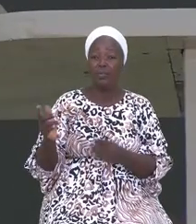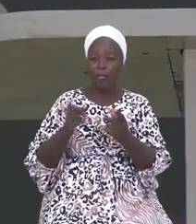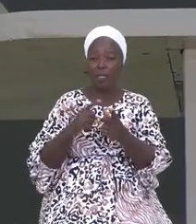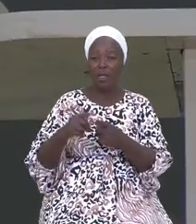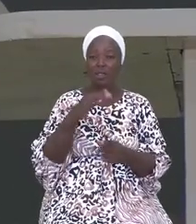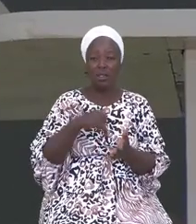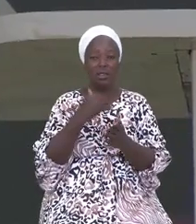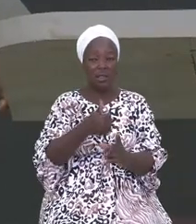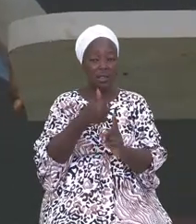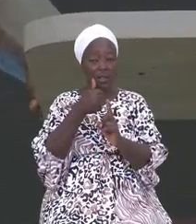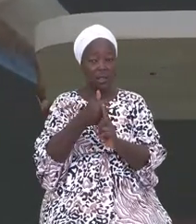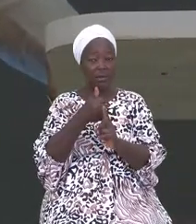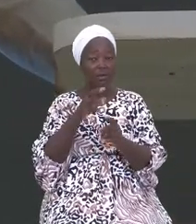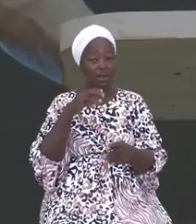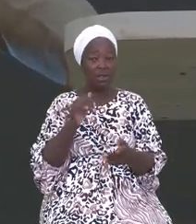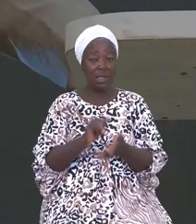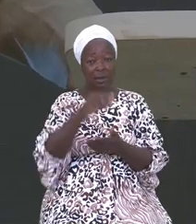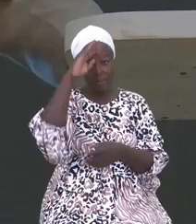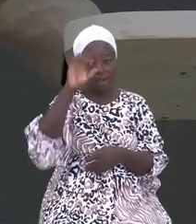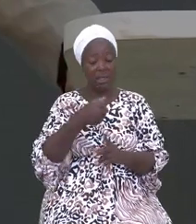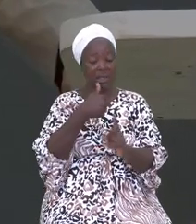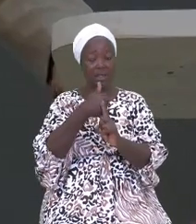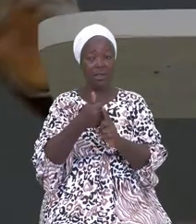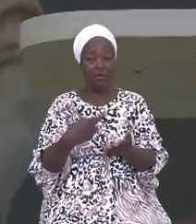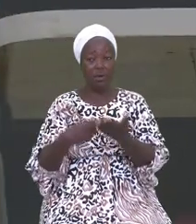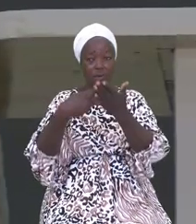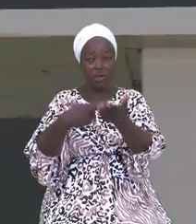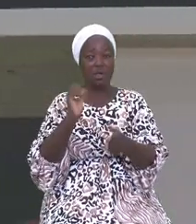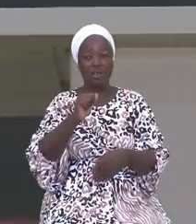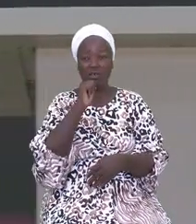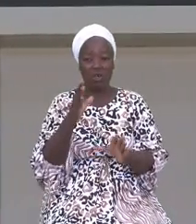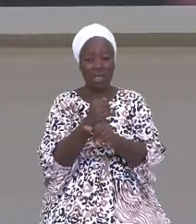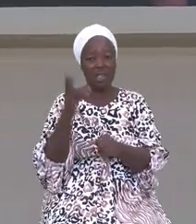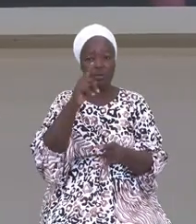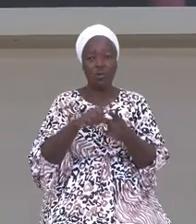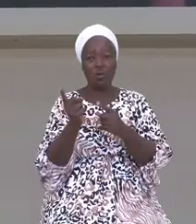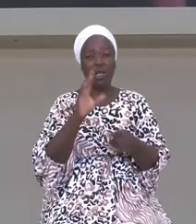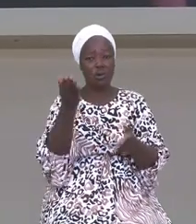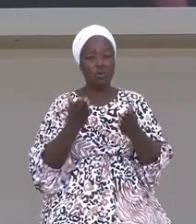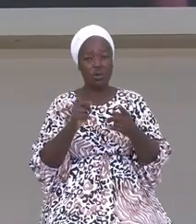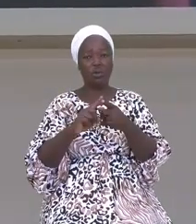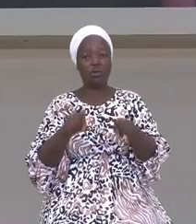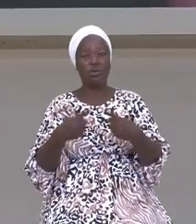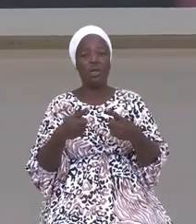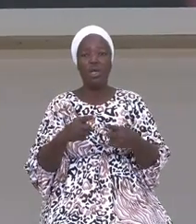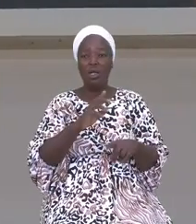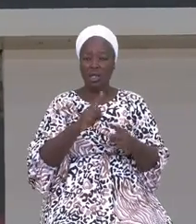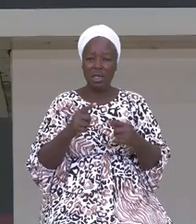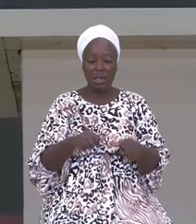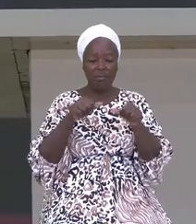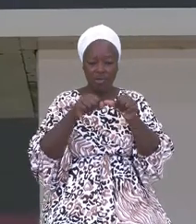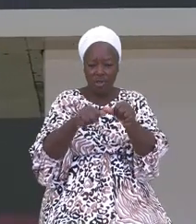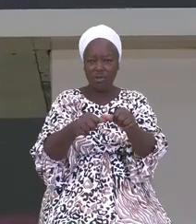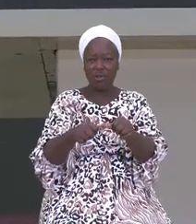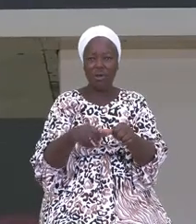self-recommendation could not get him to where he ought to be. The inconsistency of man's